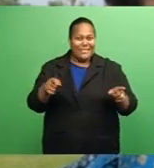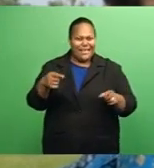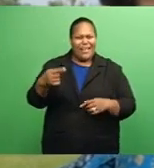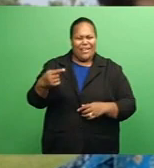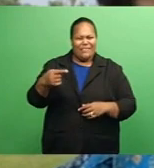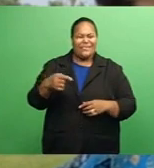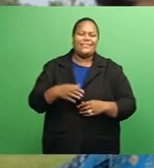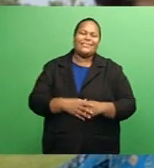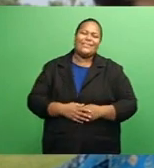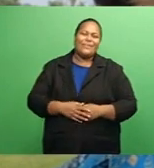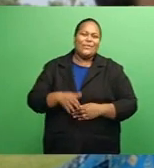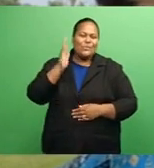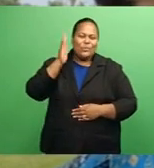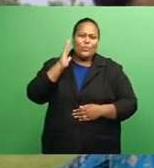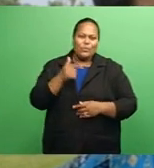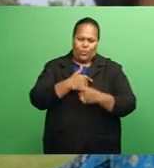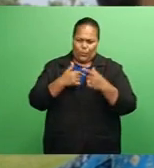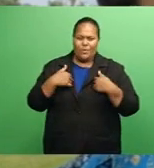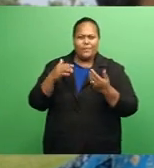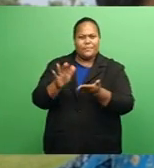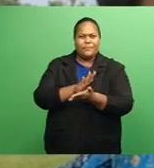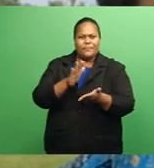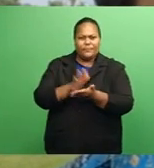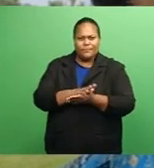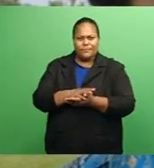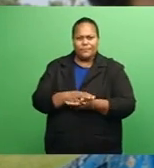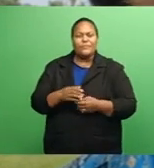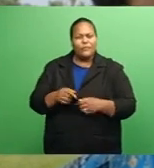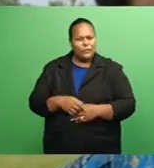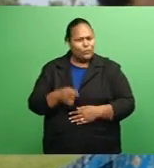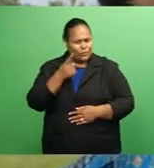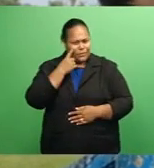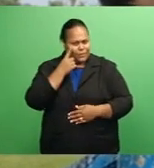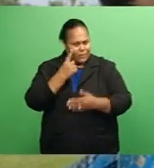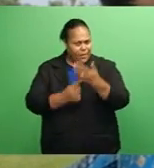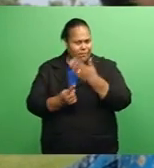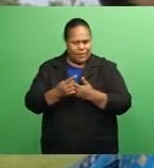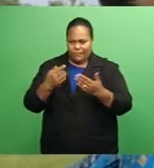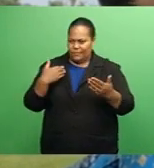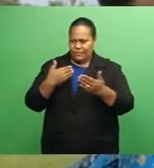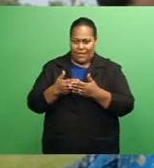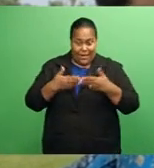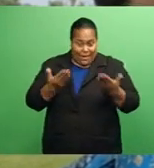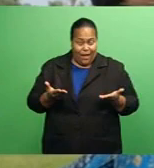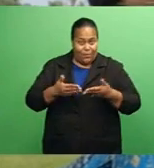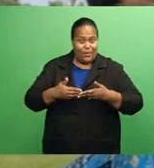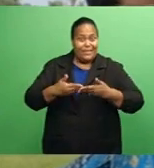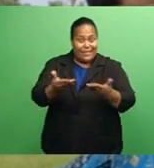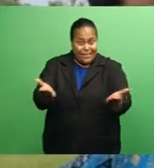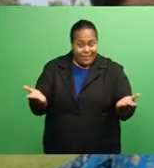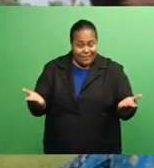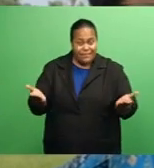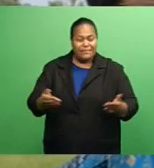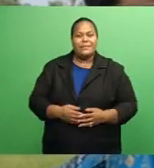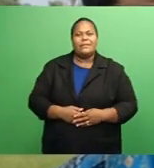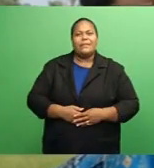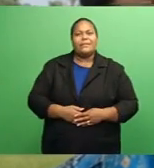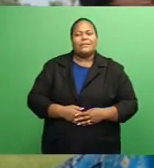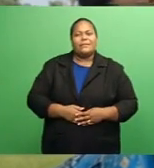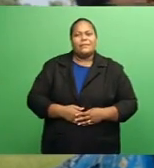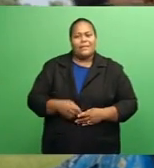see what has been done so far, but I also see there